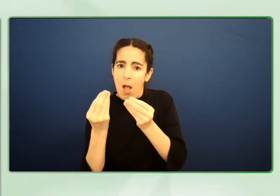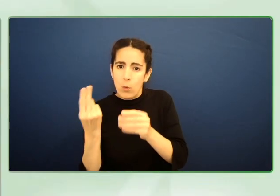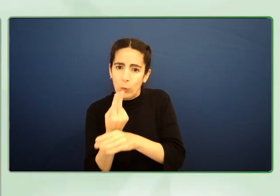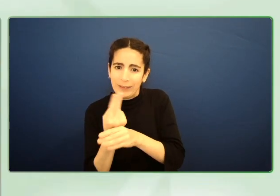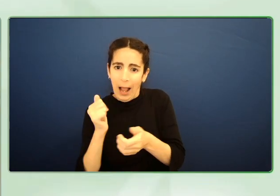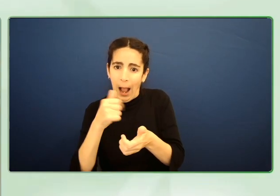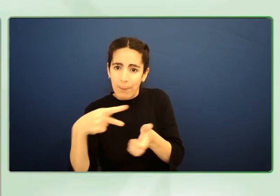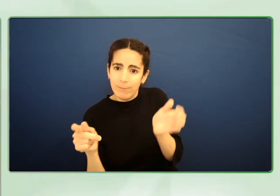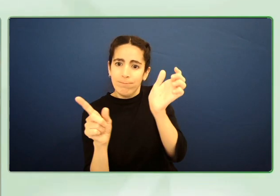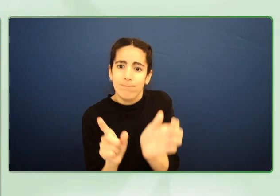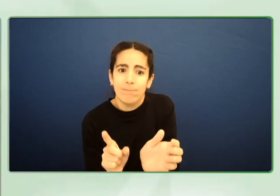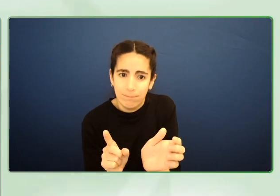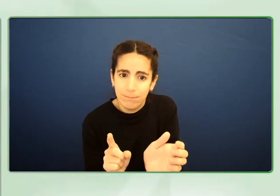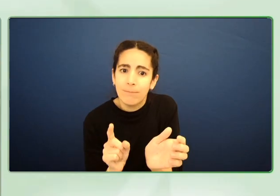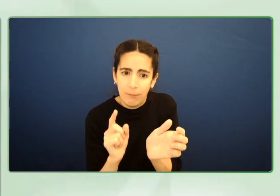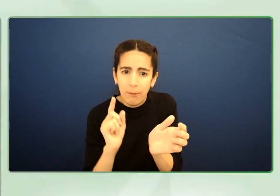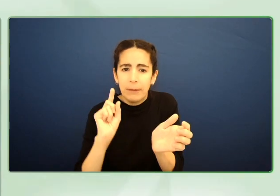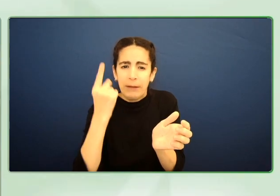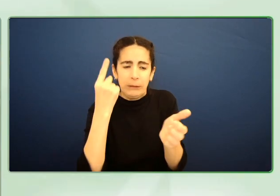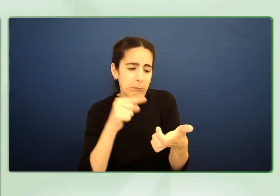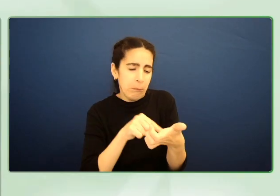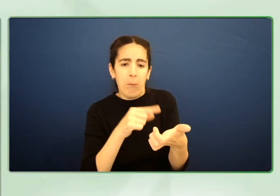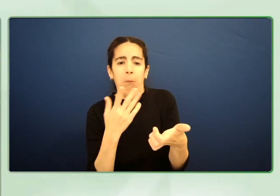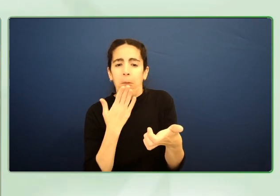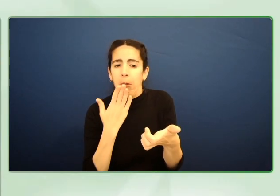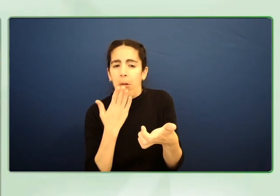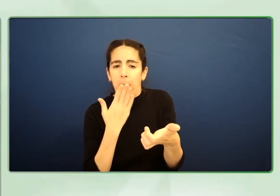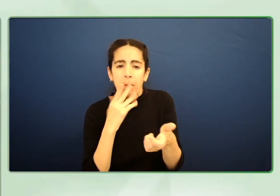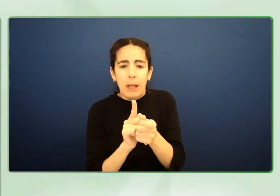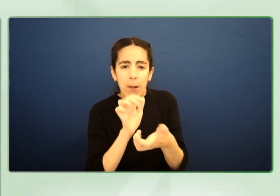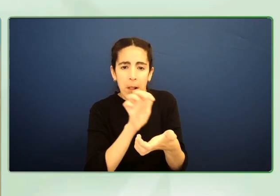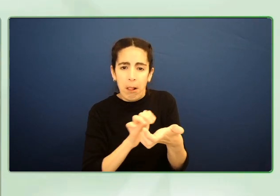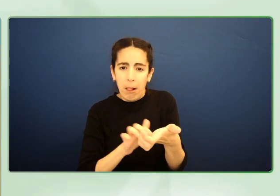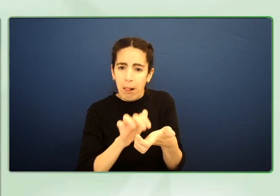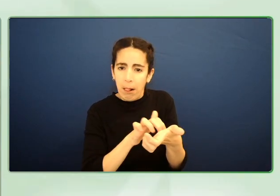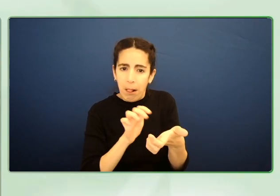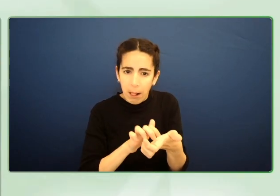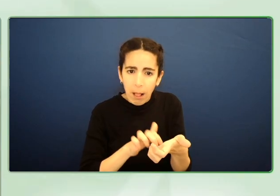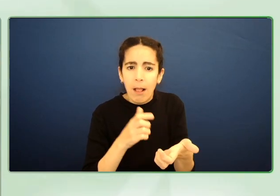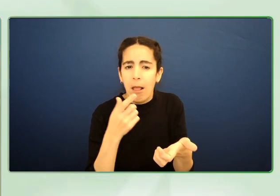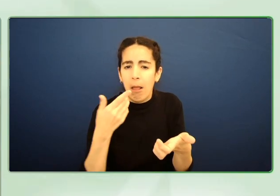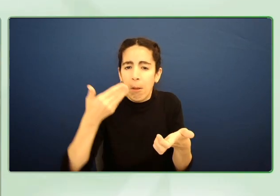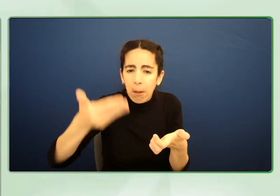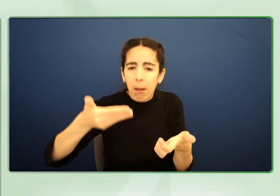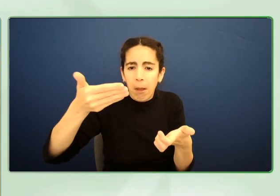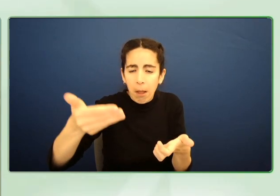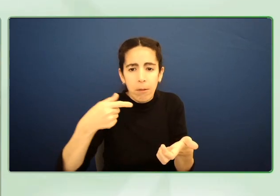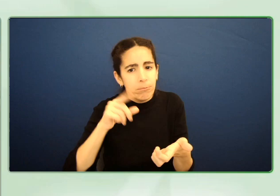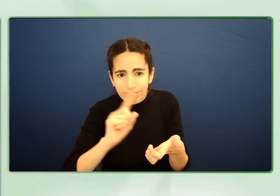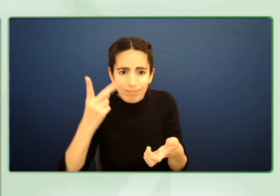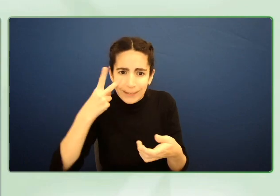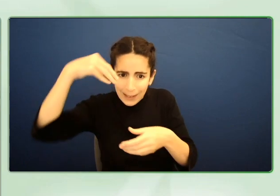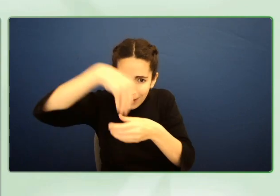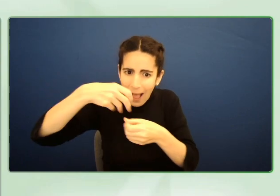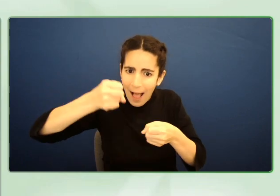it's utilities. It's like the calendar, the calculator, and I don't know anyone that has to